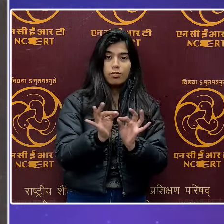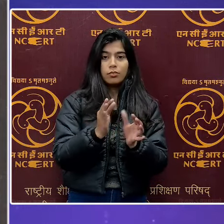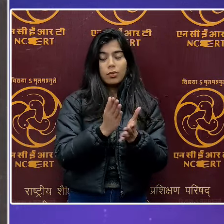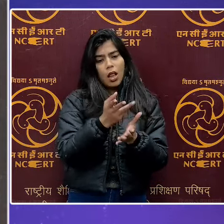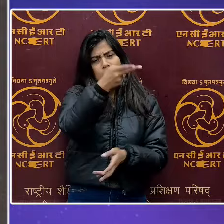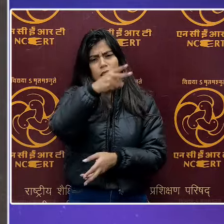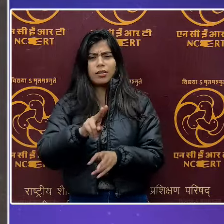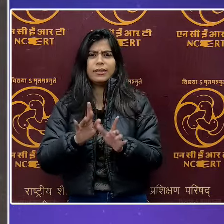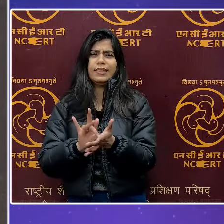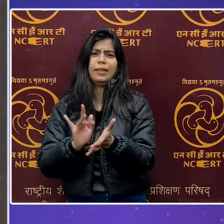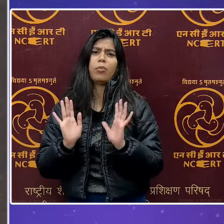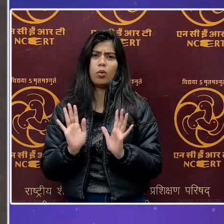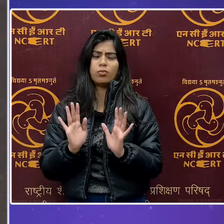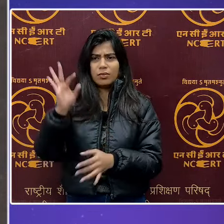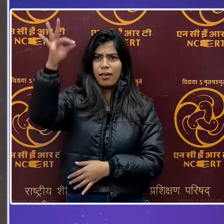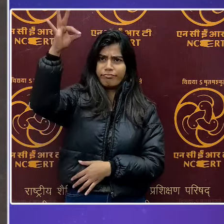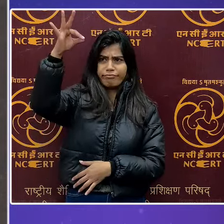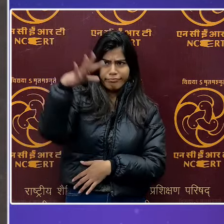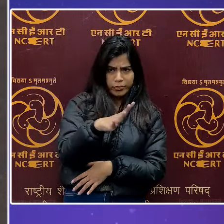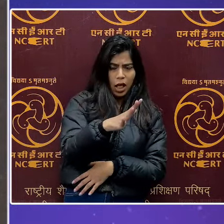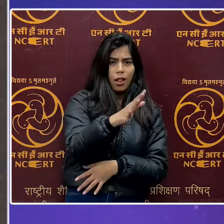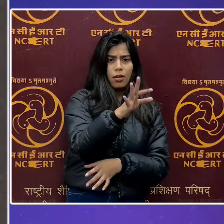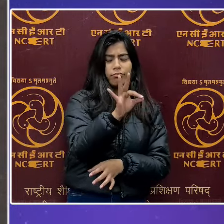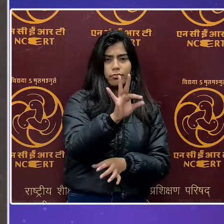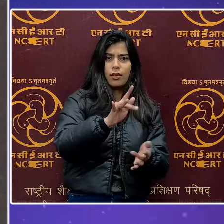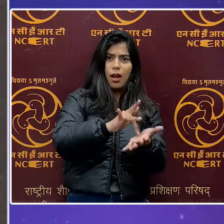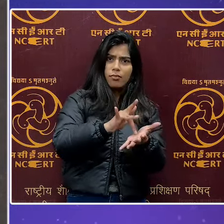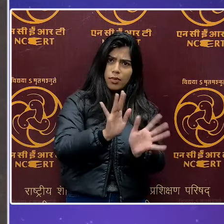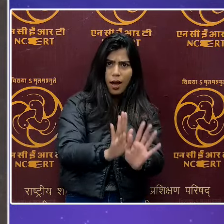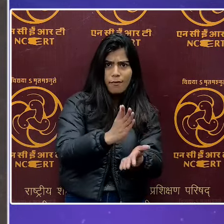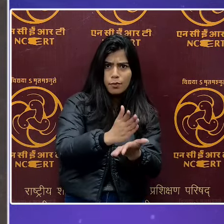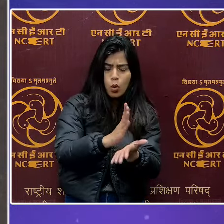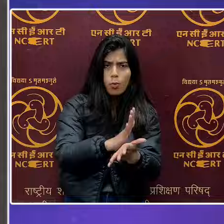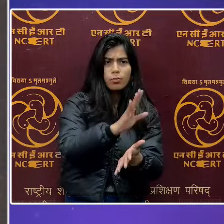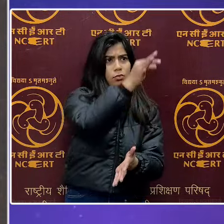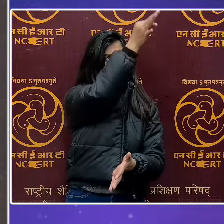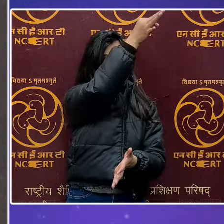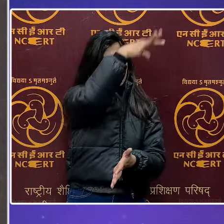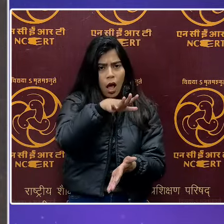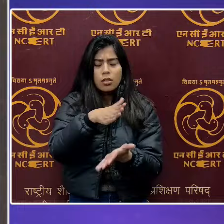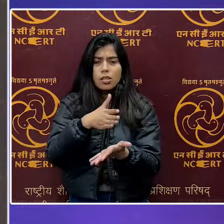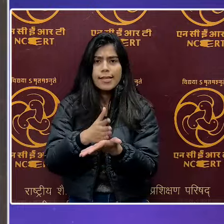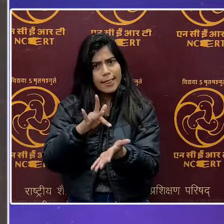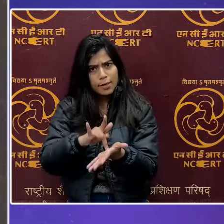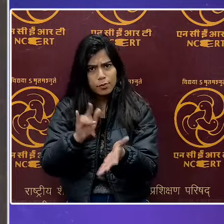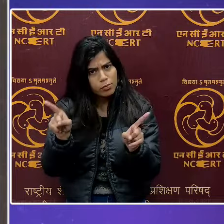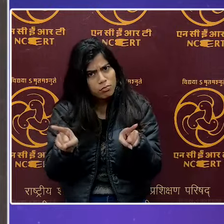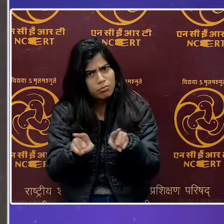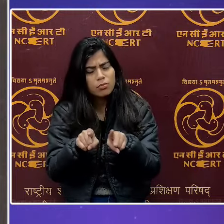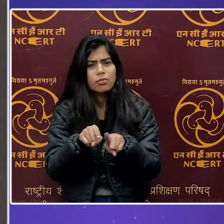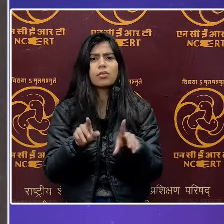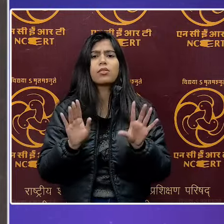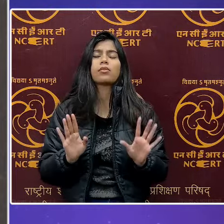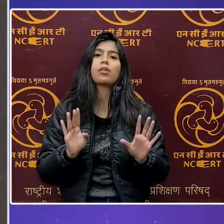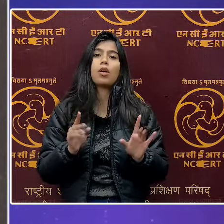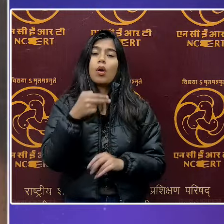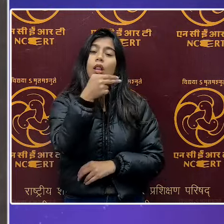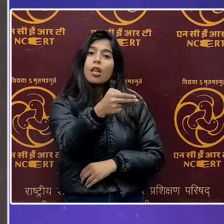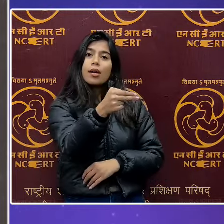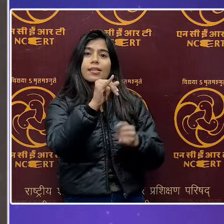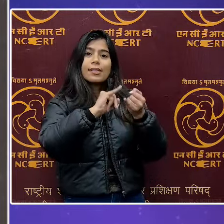back to the original position. This will also oscillate. The motion of the pendulum, that is also called